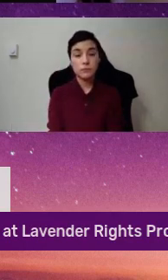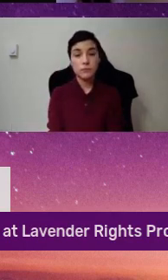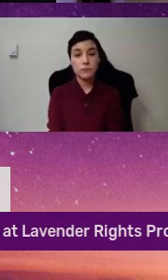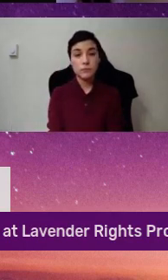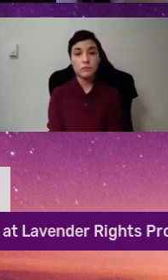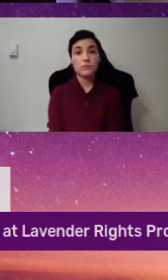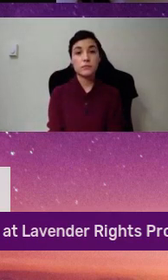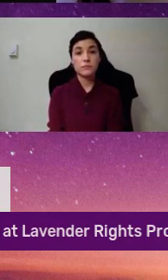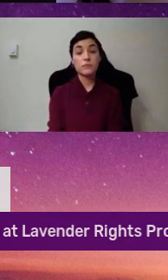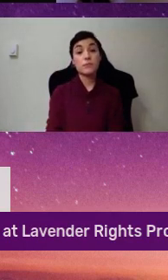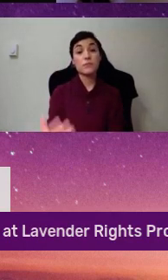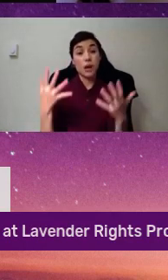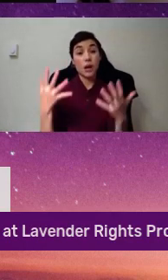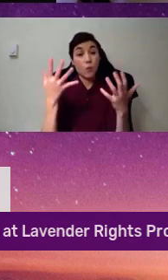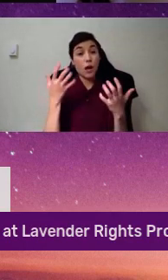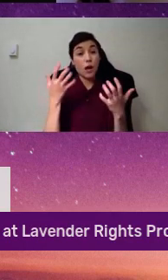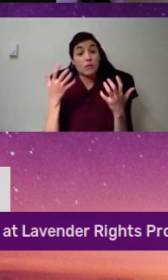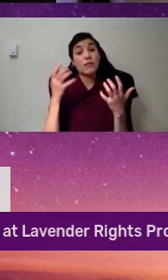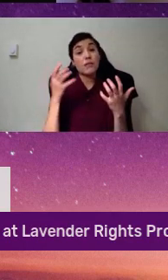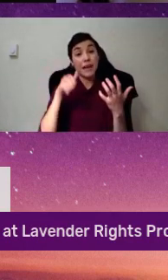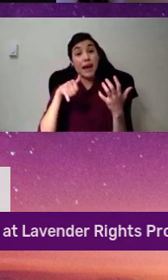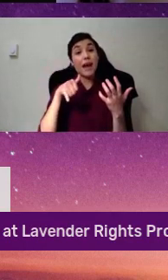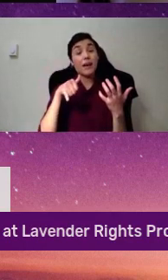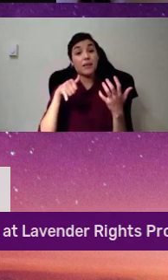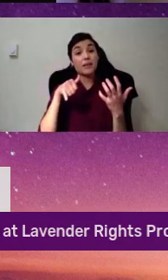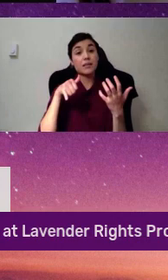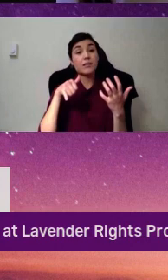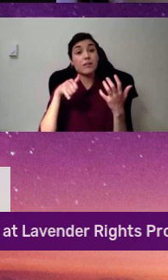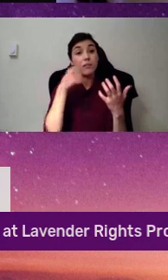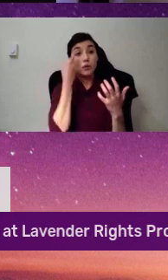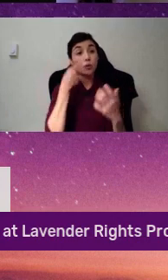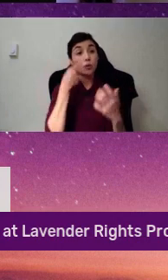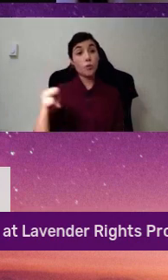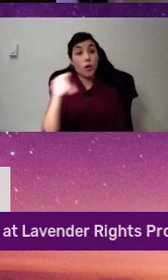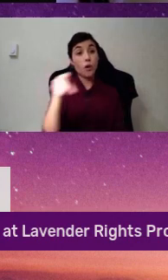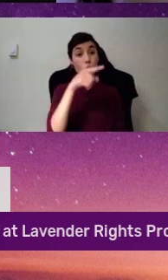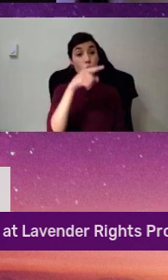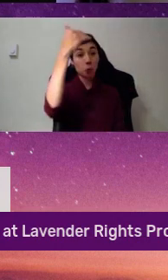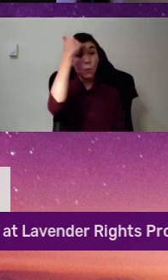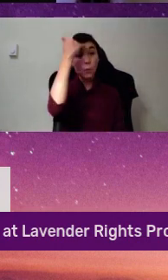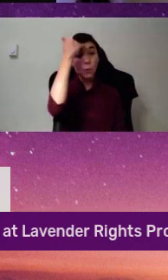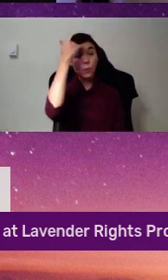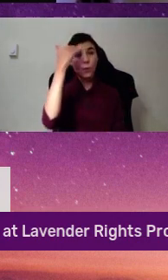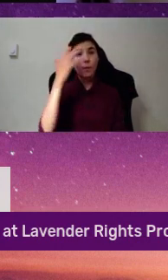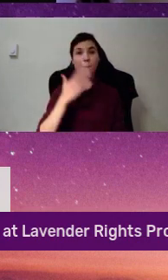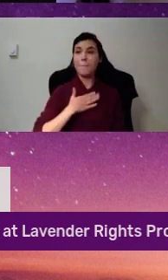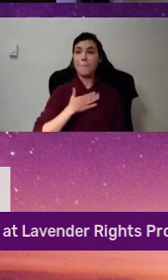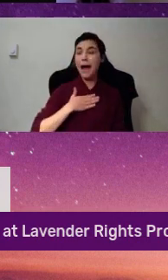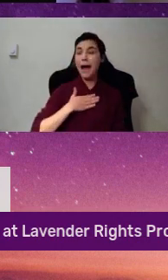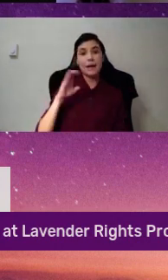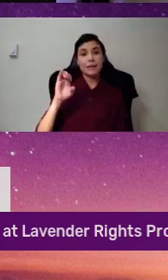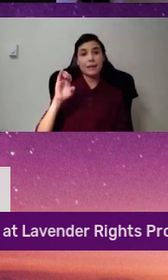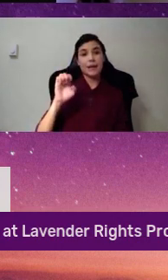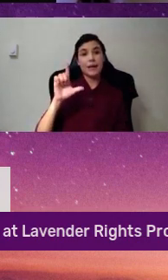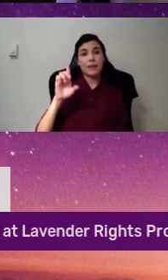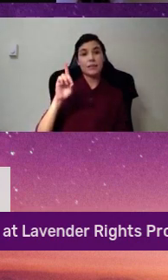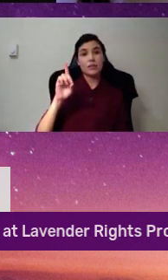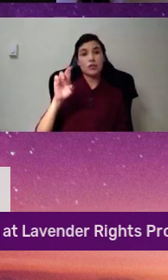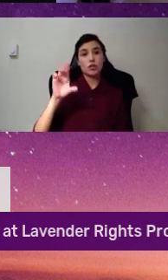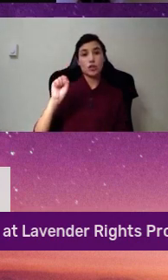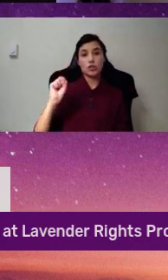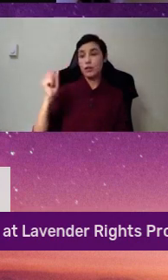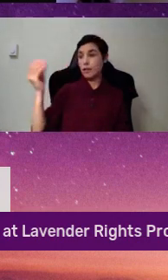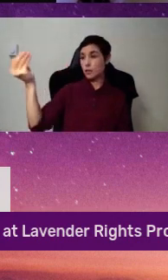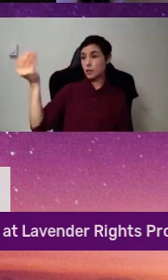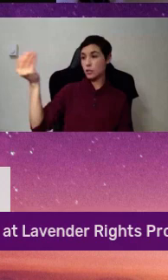want that to be known, you know, as something that my elders especially are saying right now. Just, you know, keep people reminded that this is